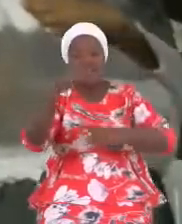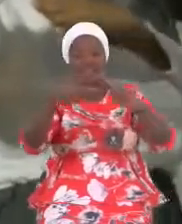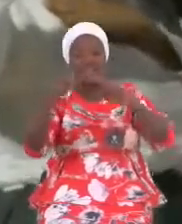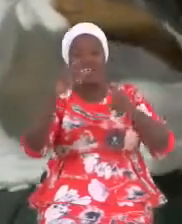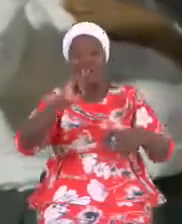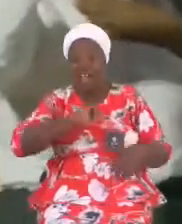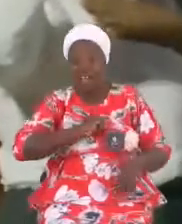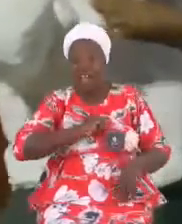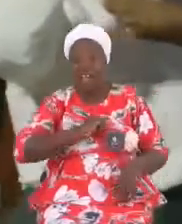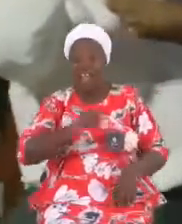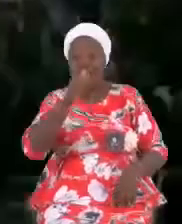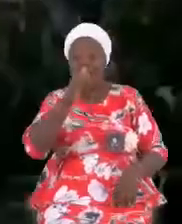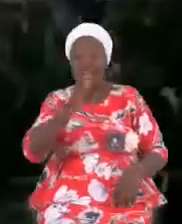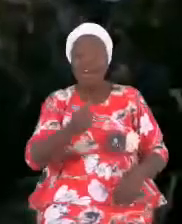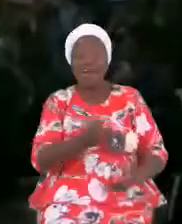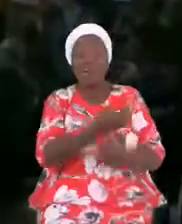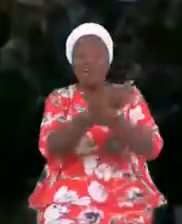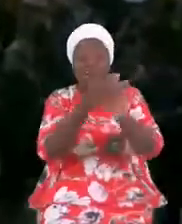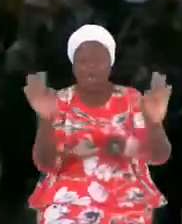am free.